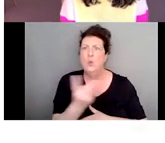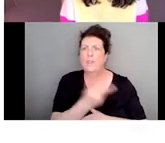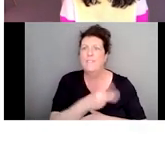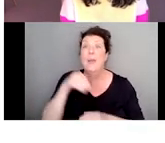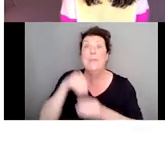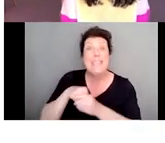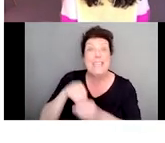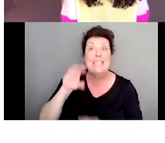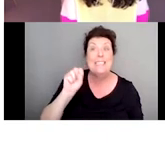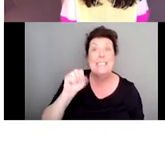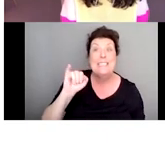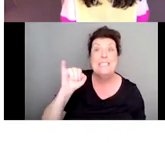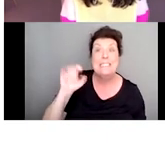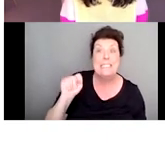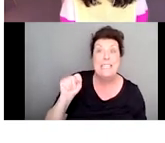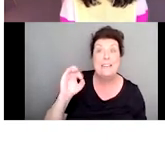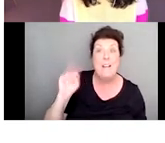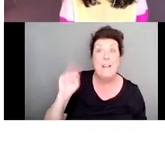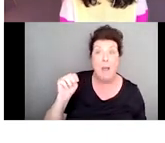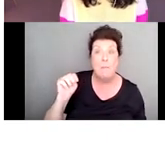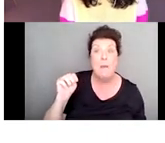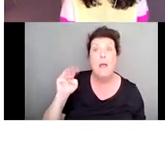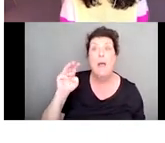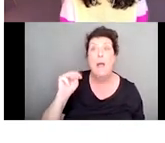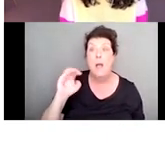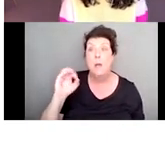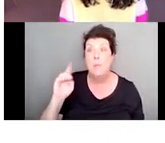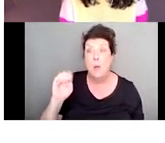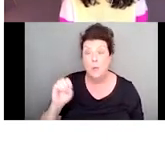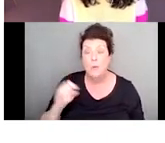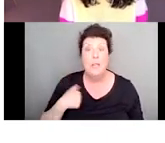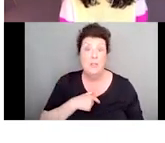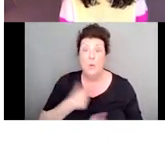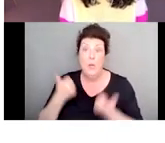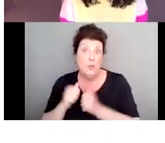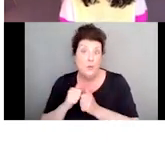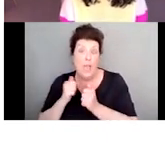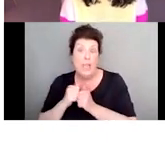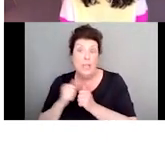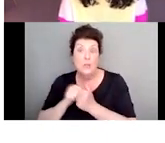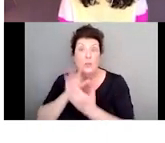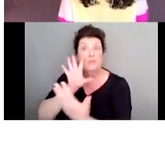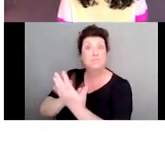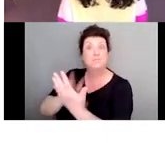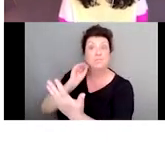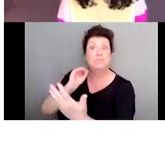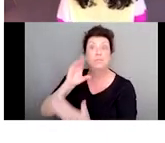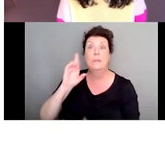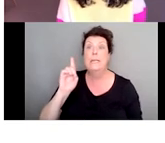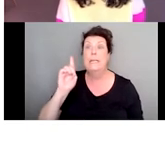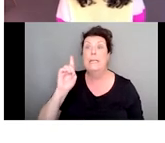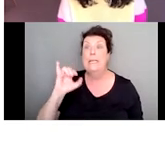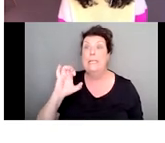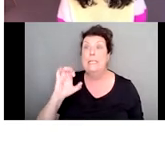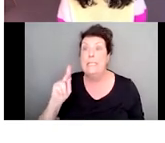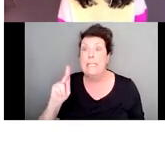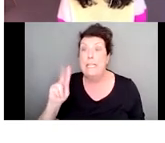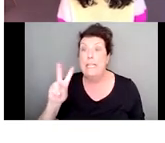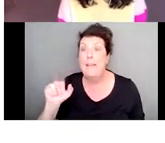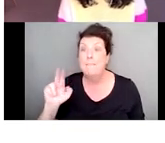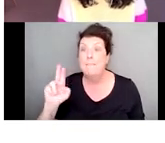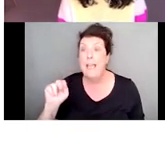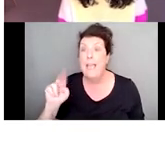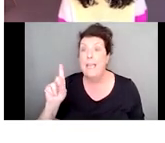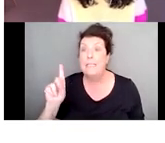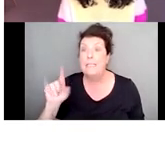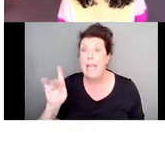they, we were trying to do, um, Dick Van Dyke and Mary Tyler Moore, and it was supposed to be fizzy and sweet and like